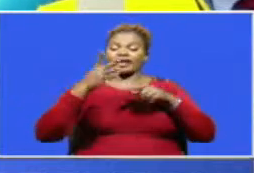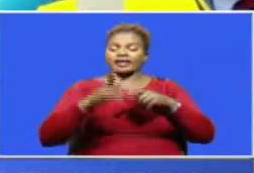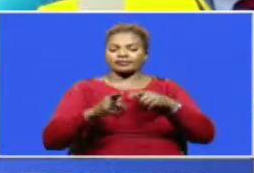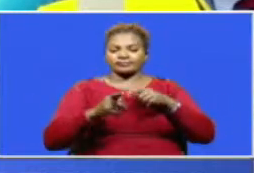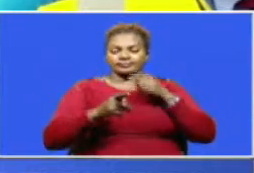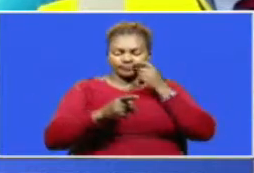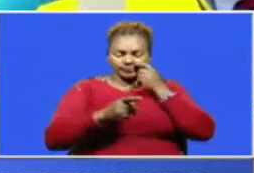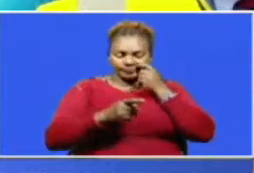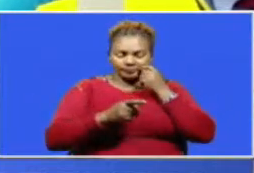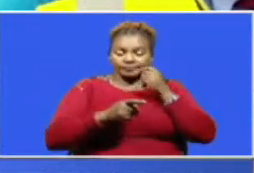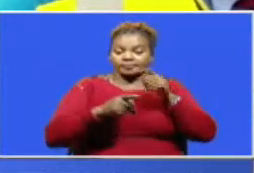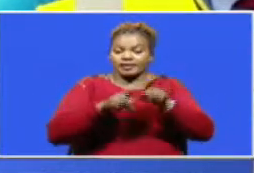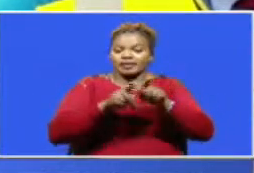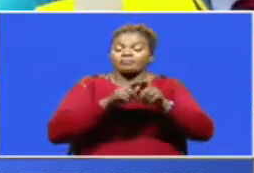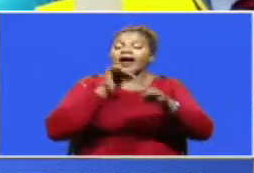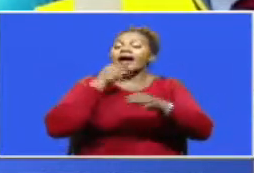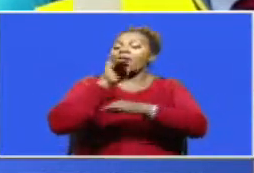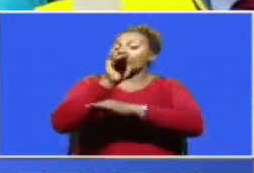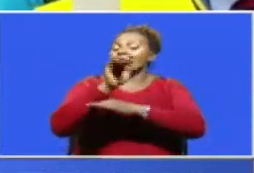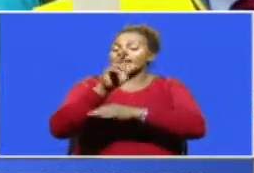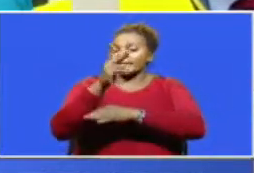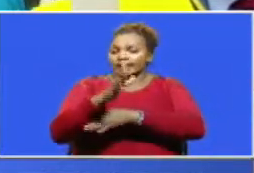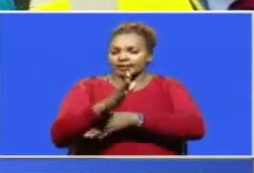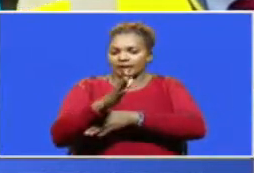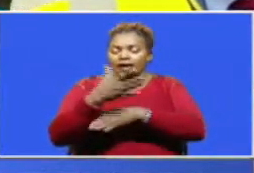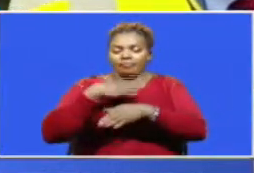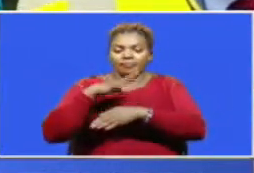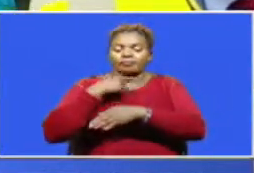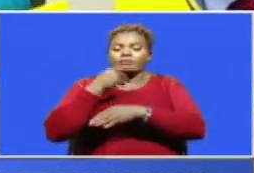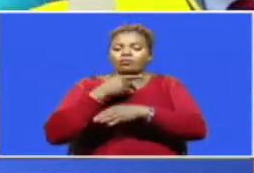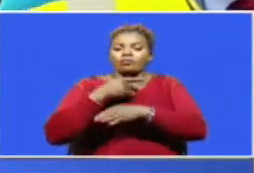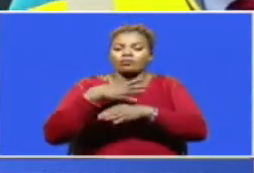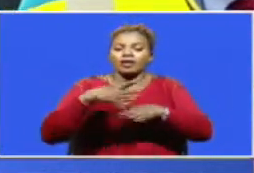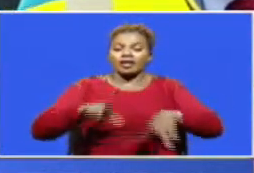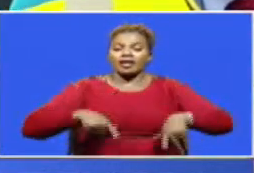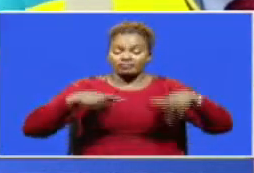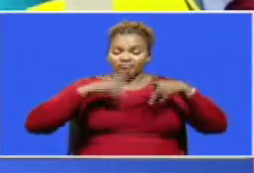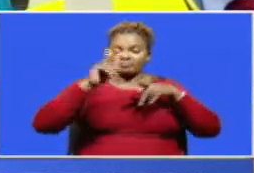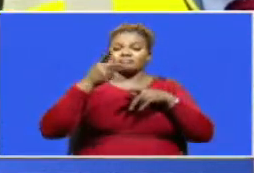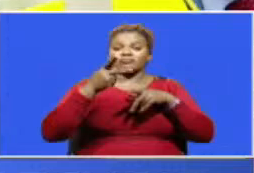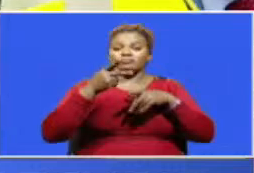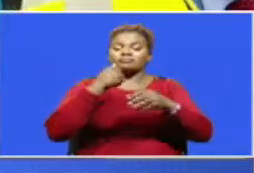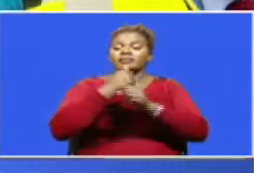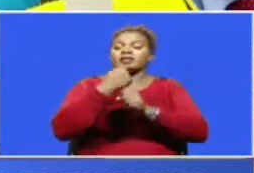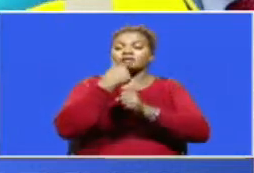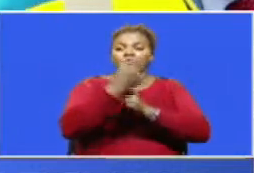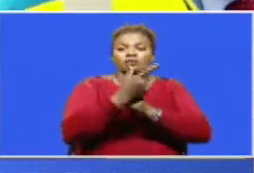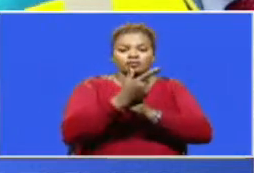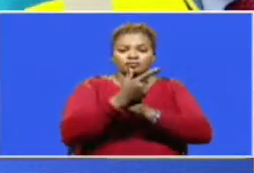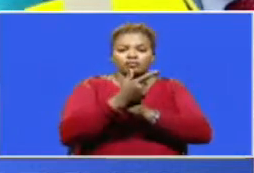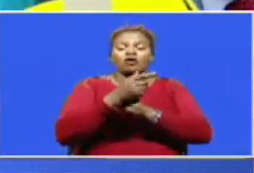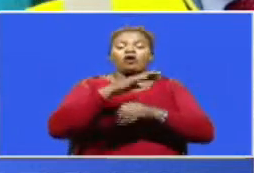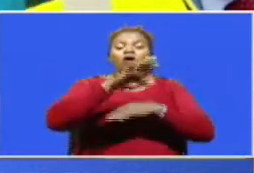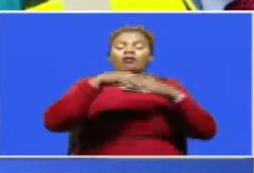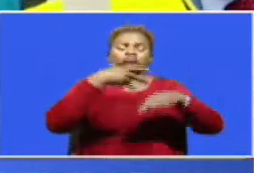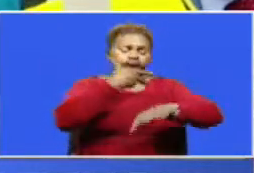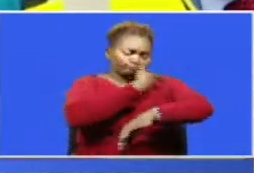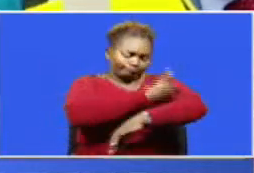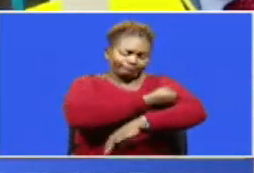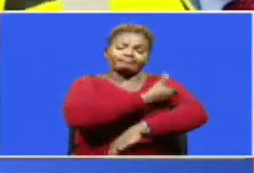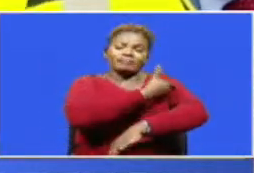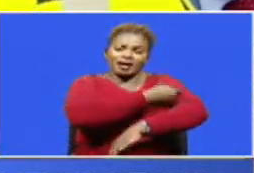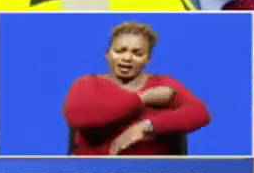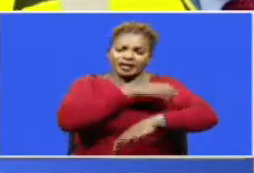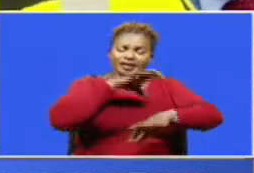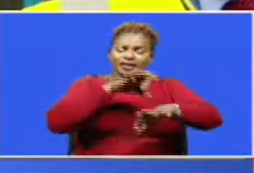Kenyans. I urge all Kenyans and people who reside in Kenya to ensure that you all get